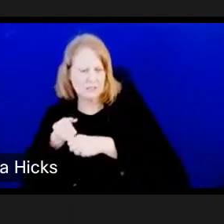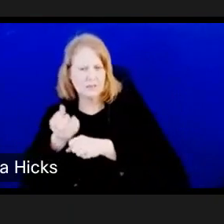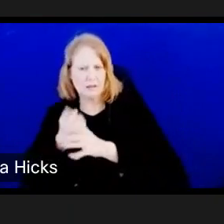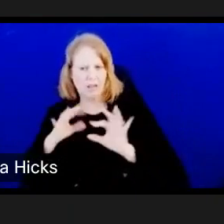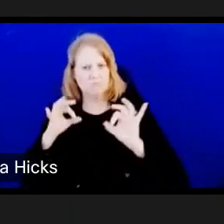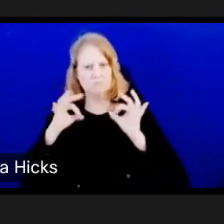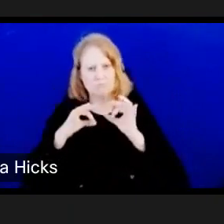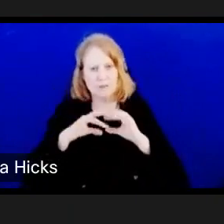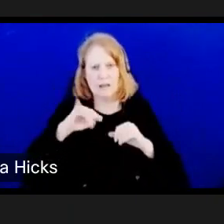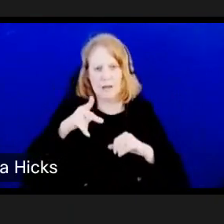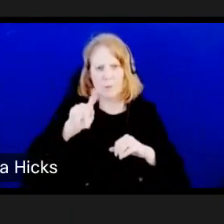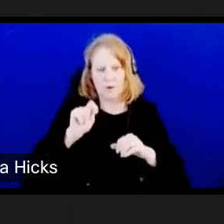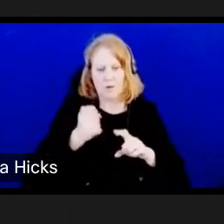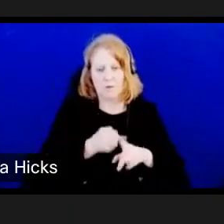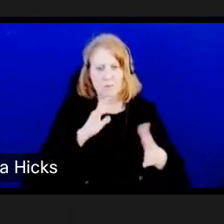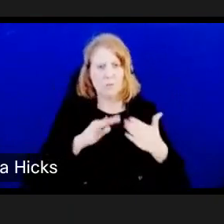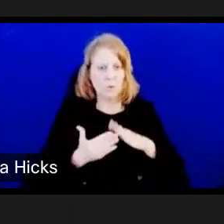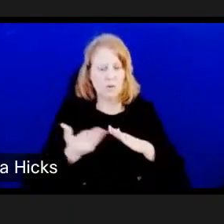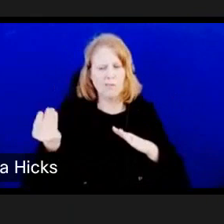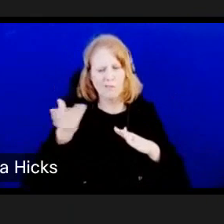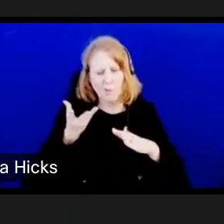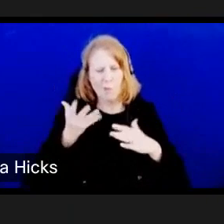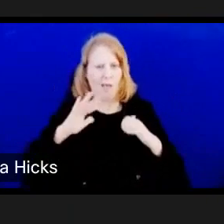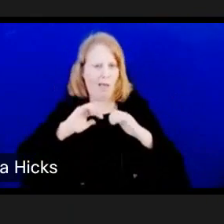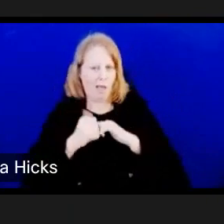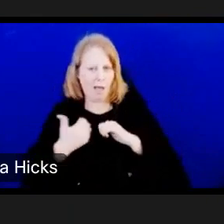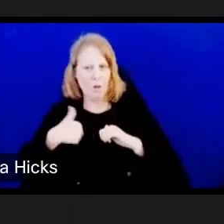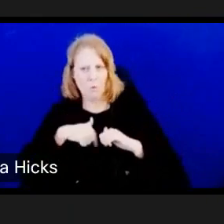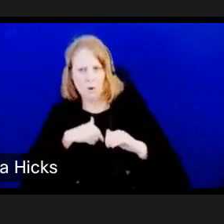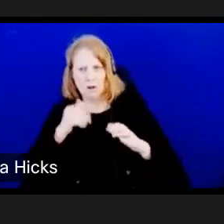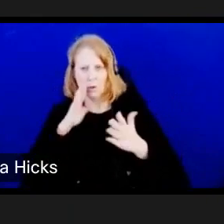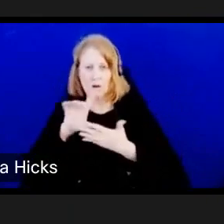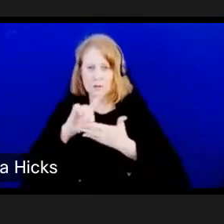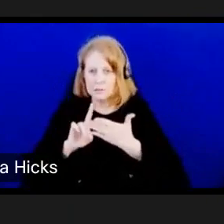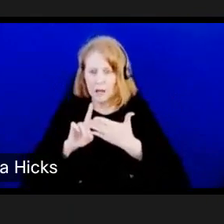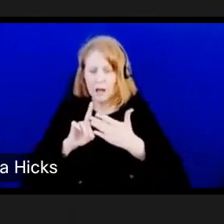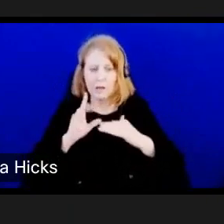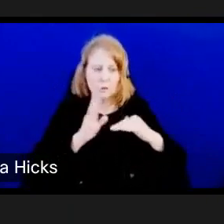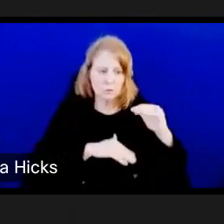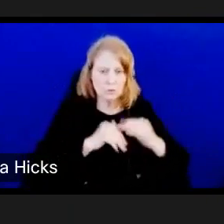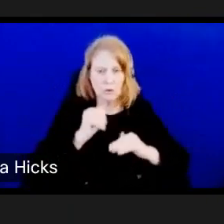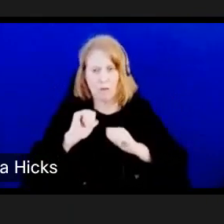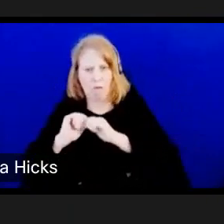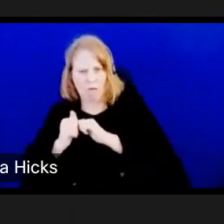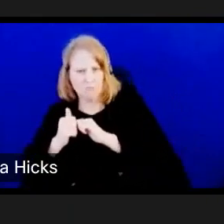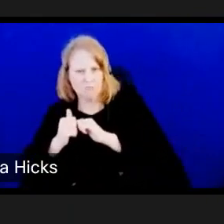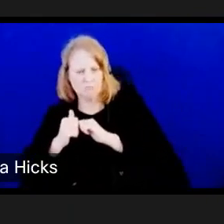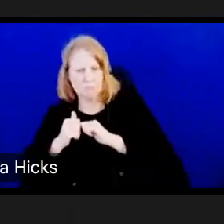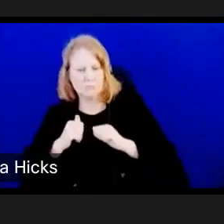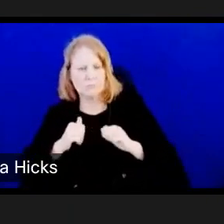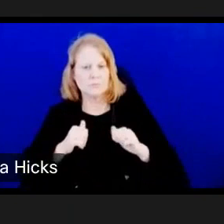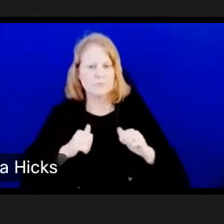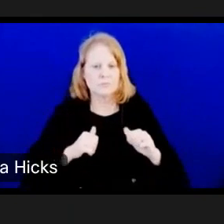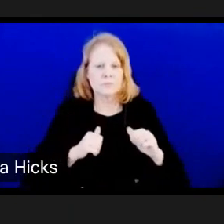from community that will inform us in terms of how we're going to either design, construct, and or build, and everything that